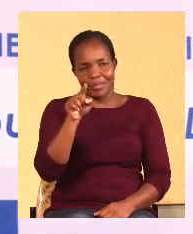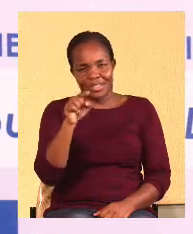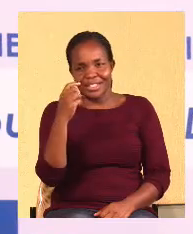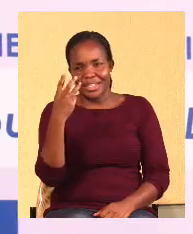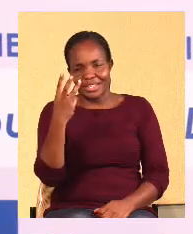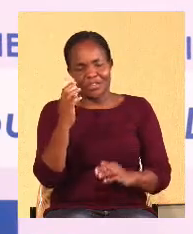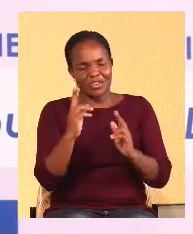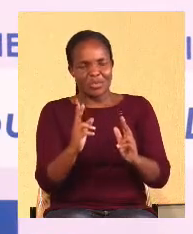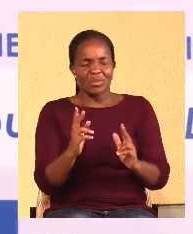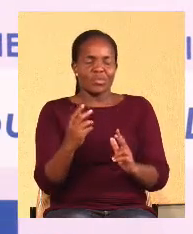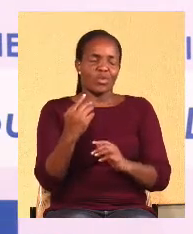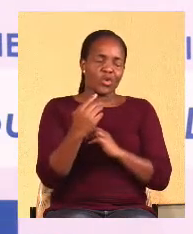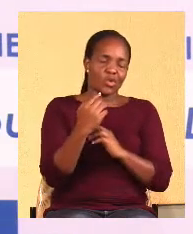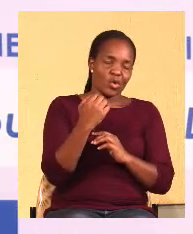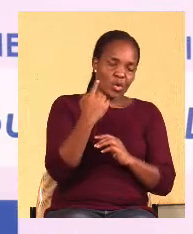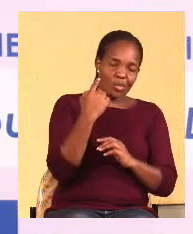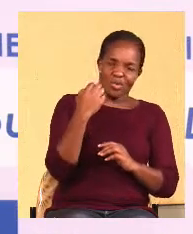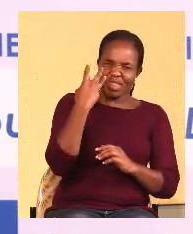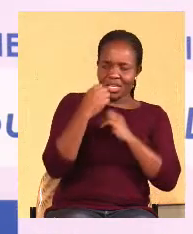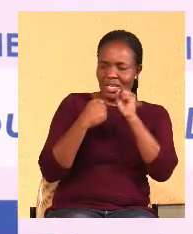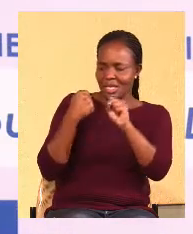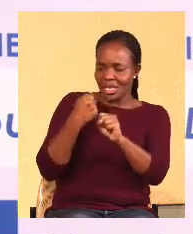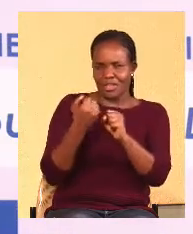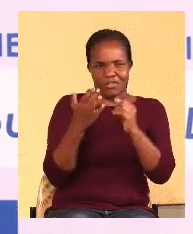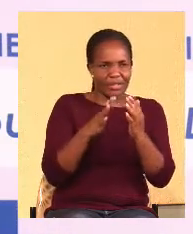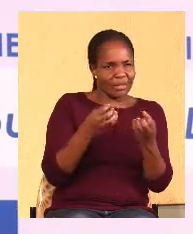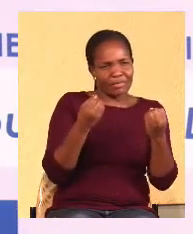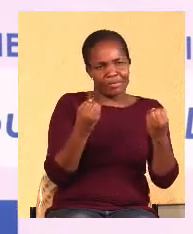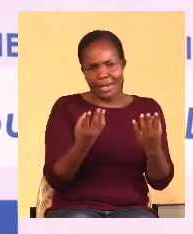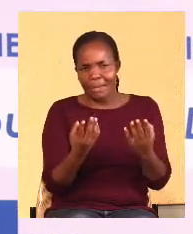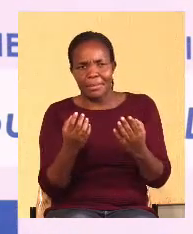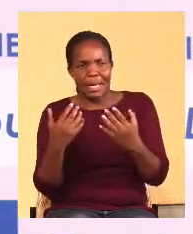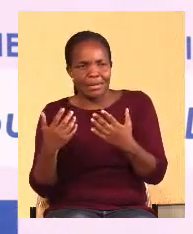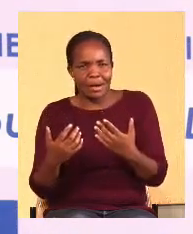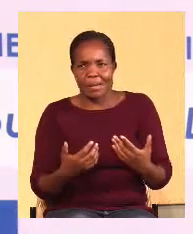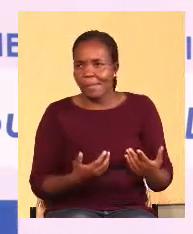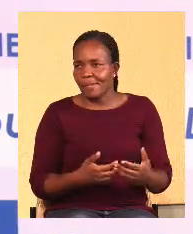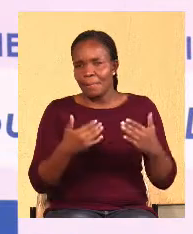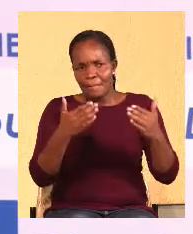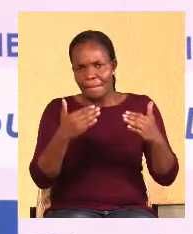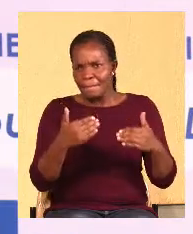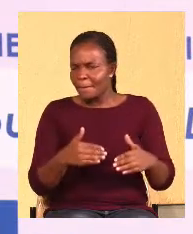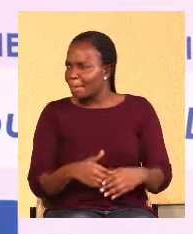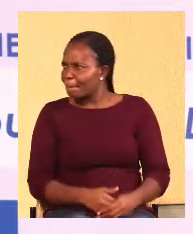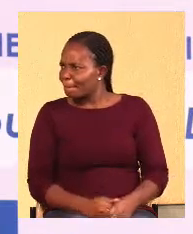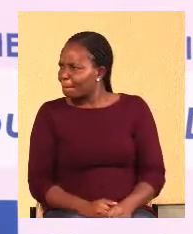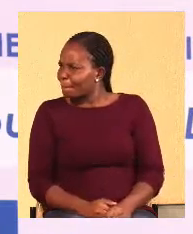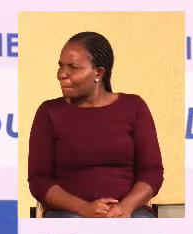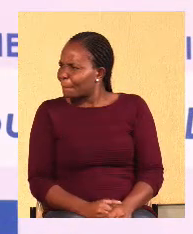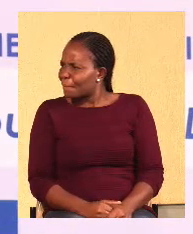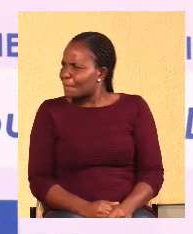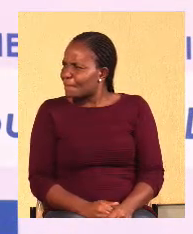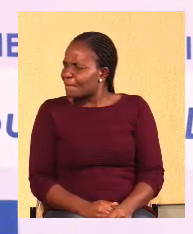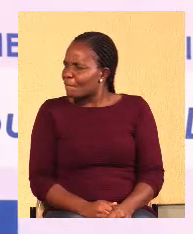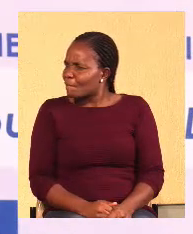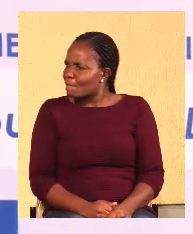to work for the last years. Secondly, I want to know the disease and case definition.